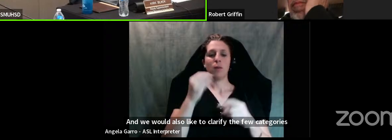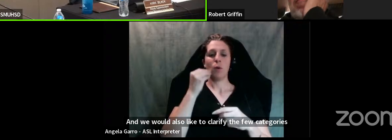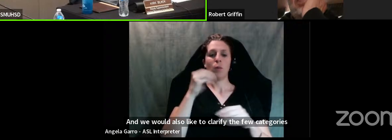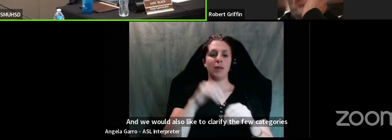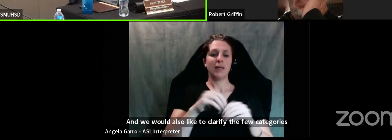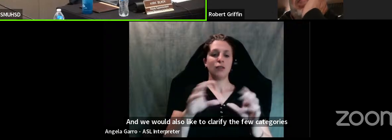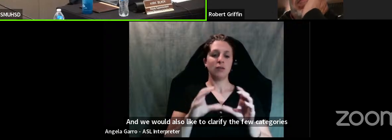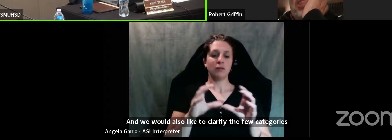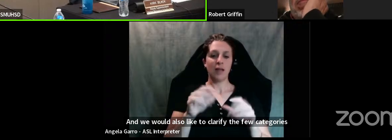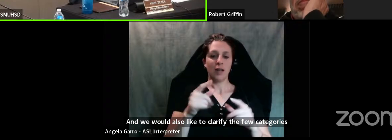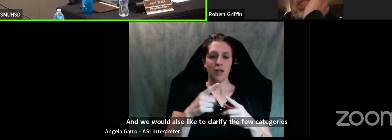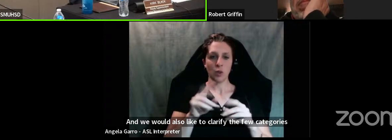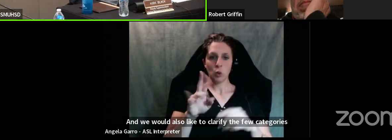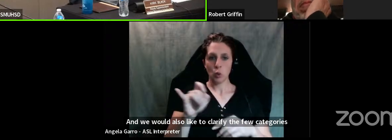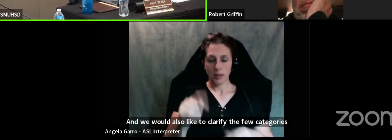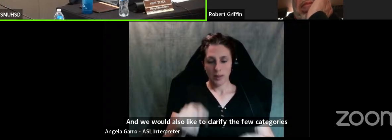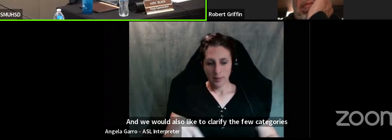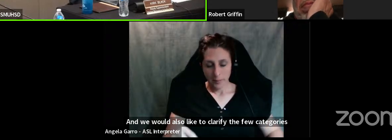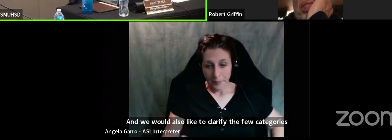unit.